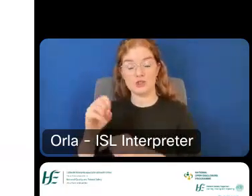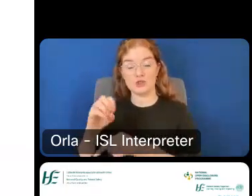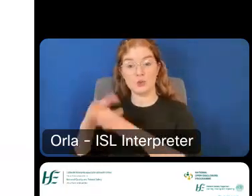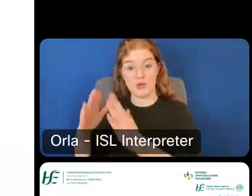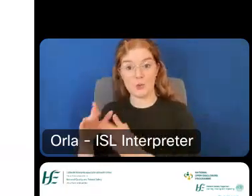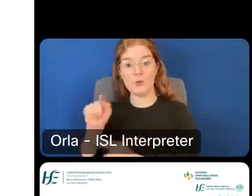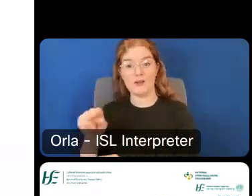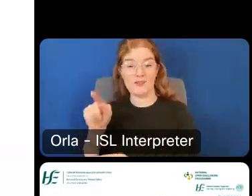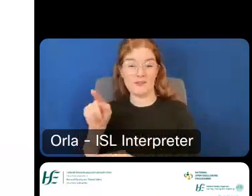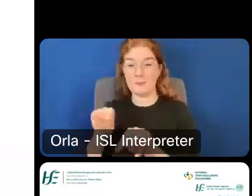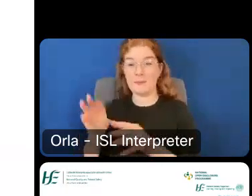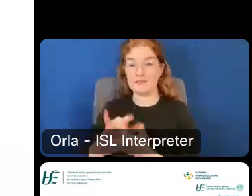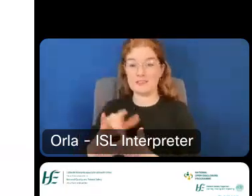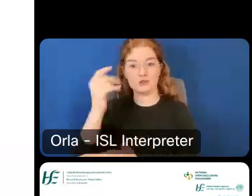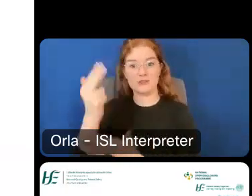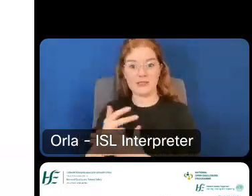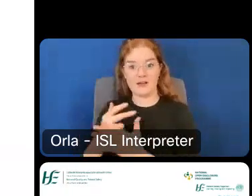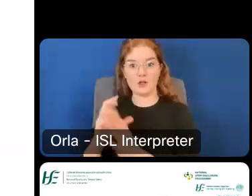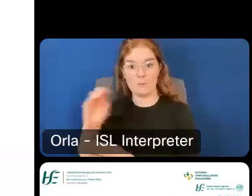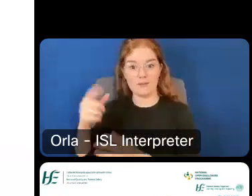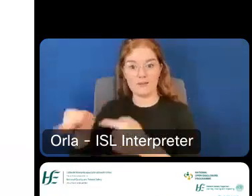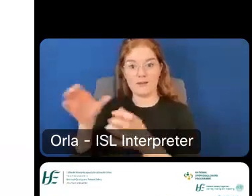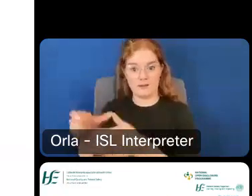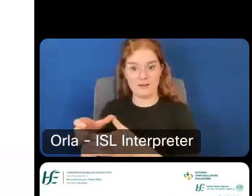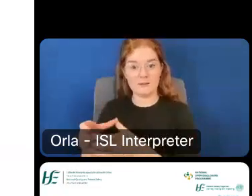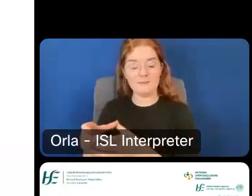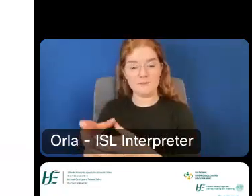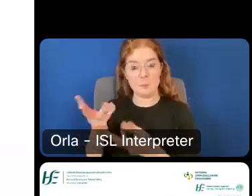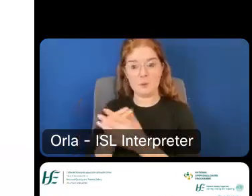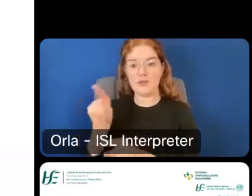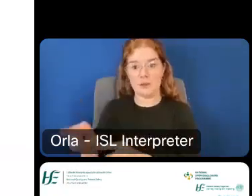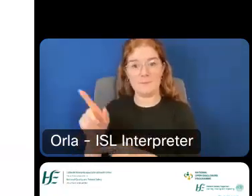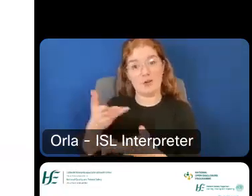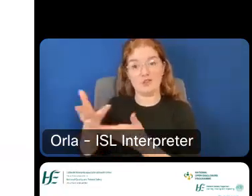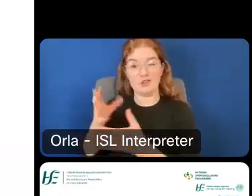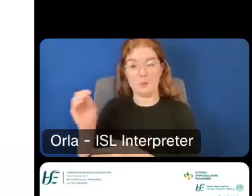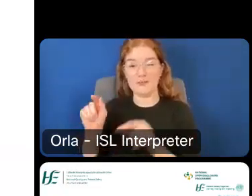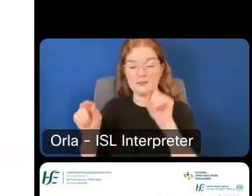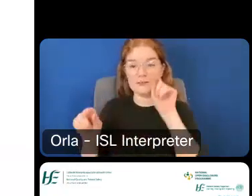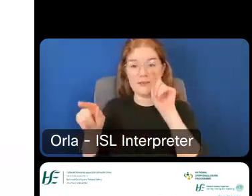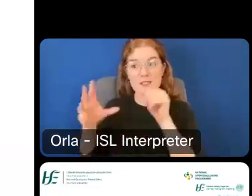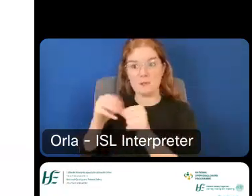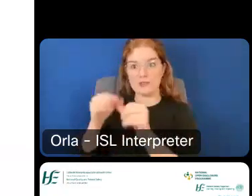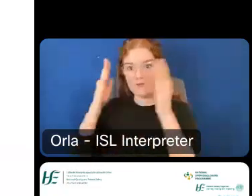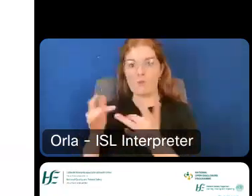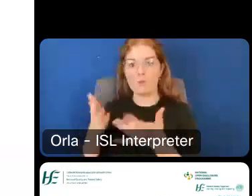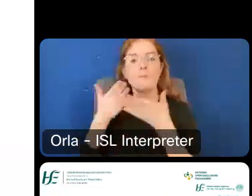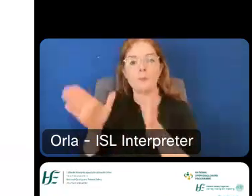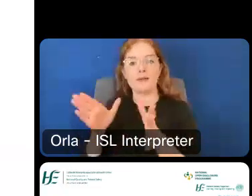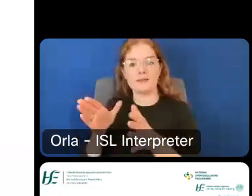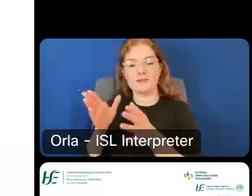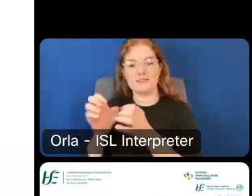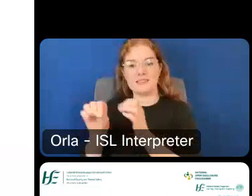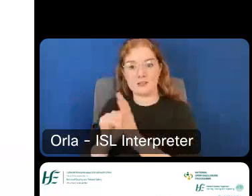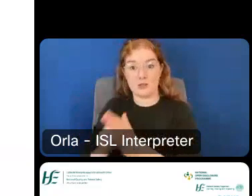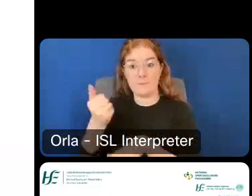are a people-centered design company, consultancy company, I suppose, that specialise in the public sector. They're based in